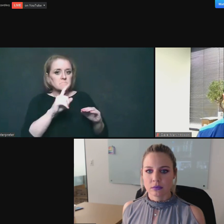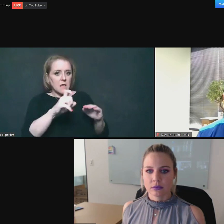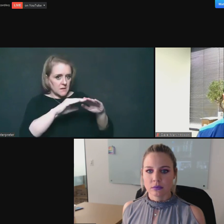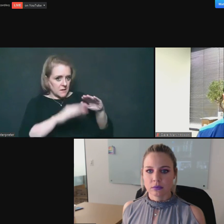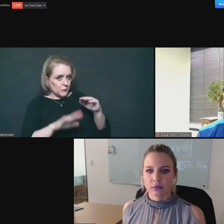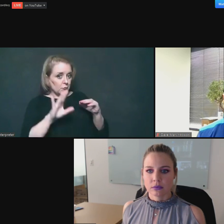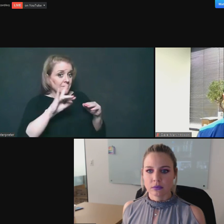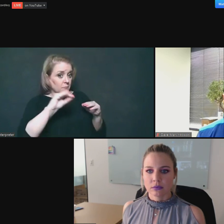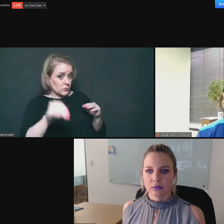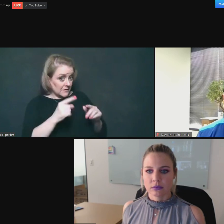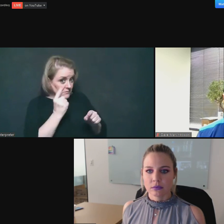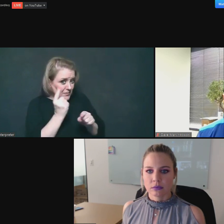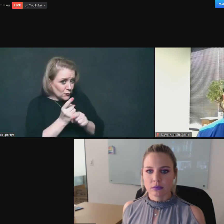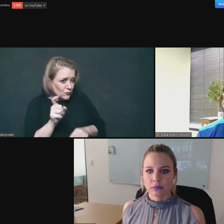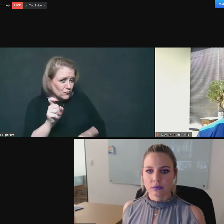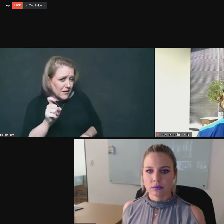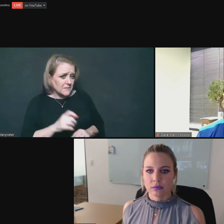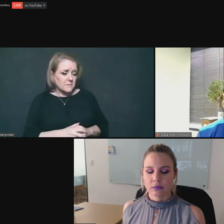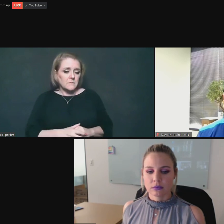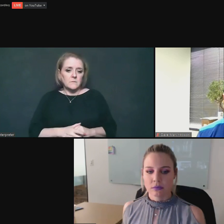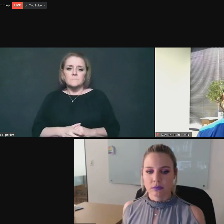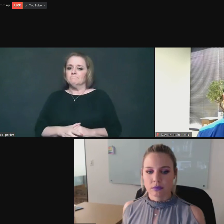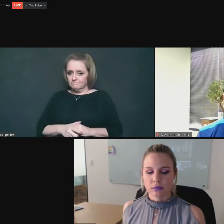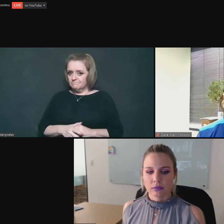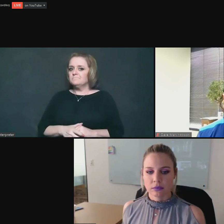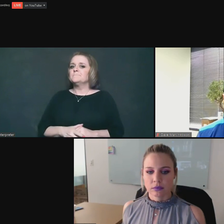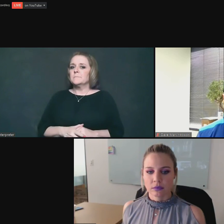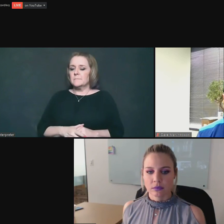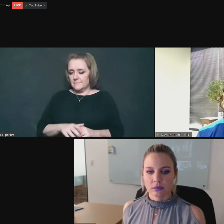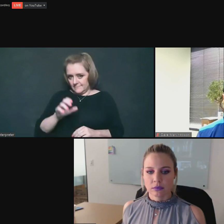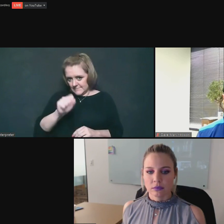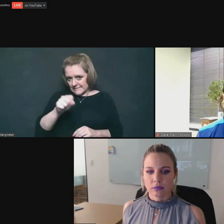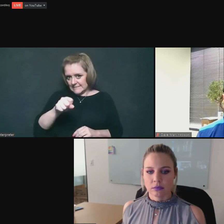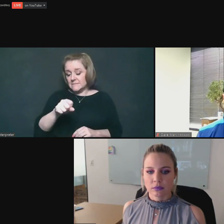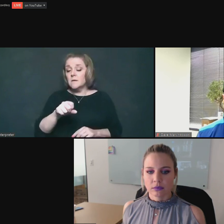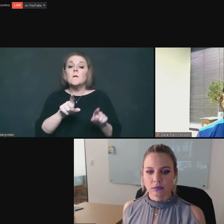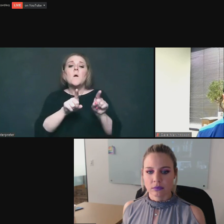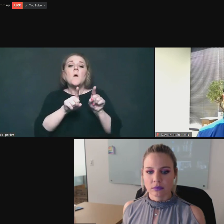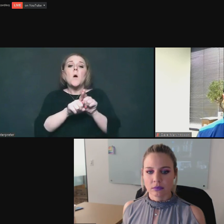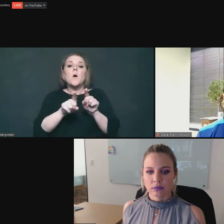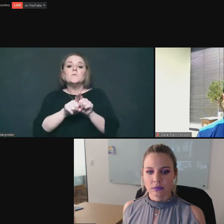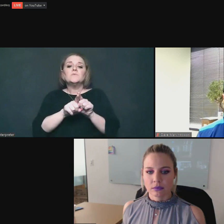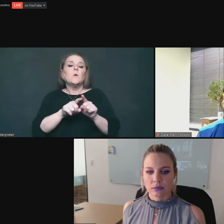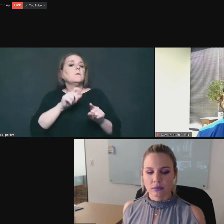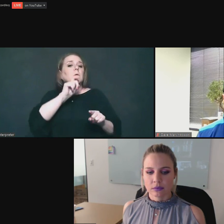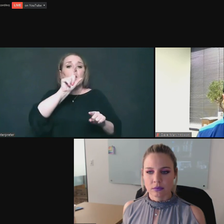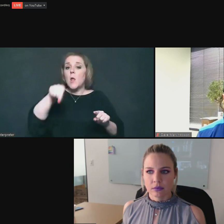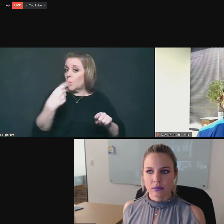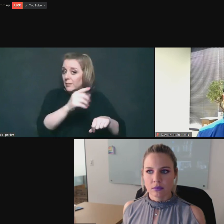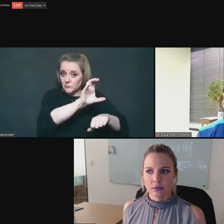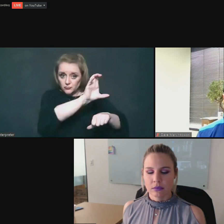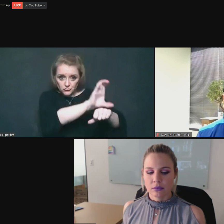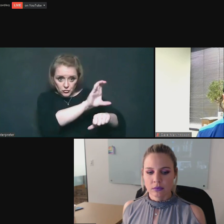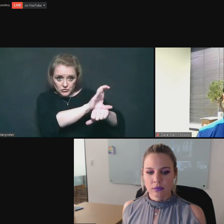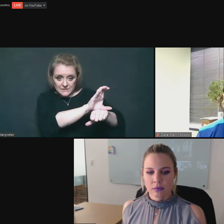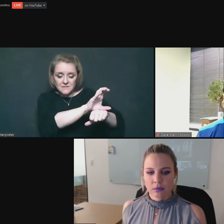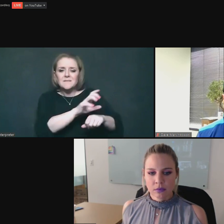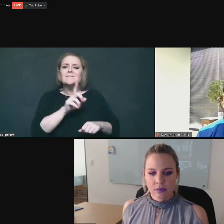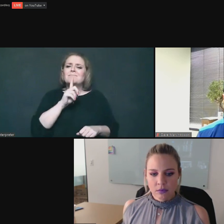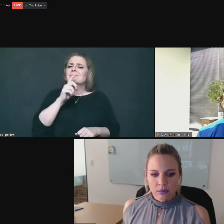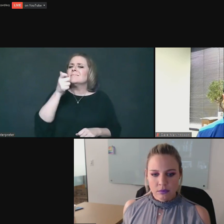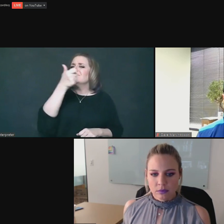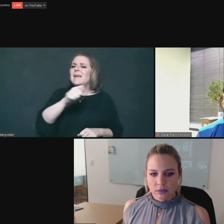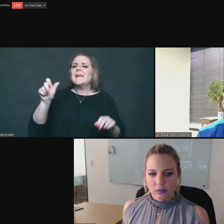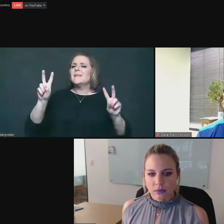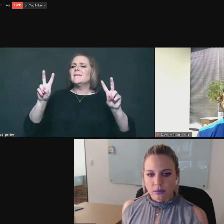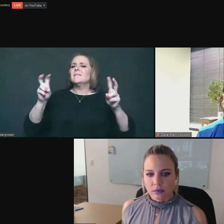that correctly? Yes, that is correct. Also, it wasn't just churches, but it was any event type center